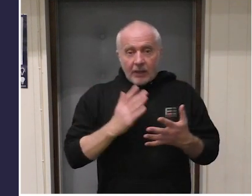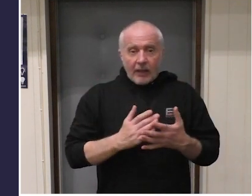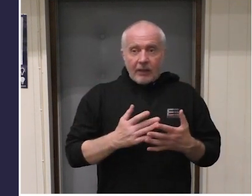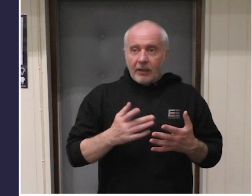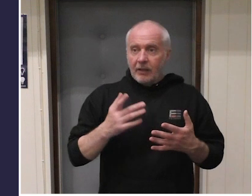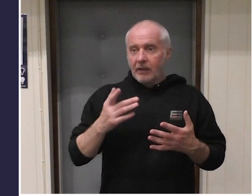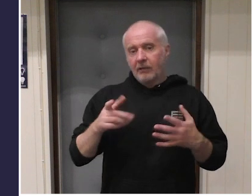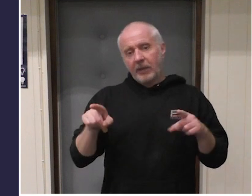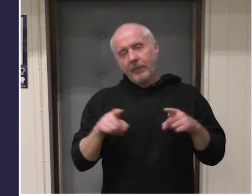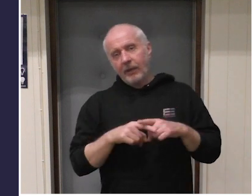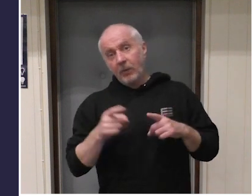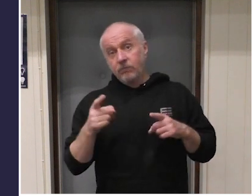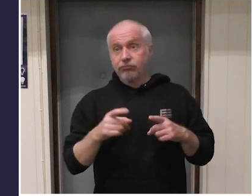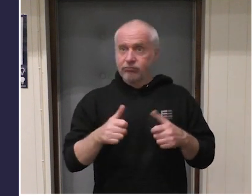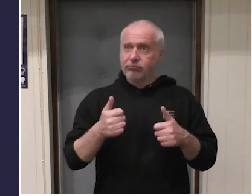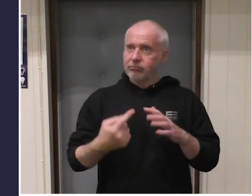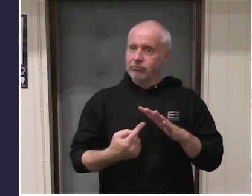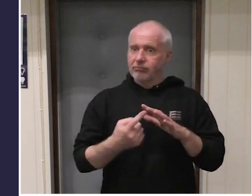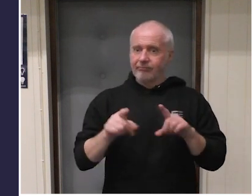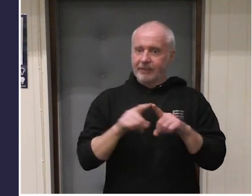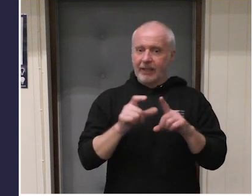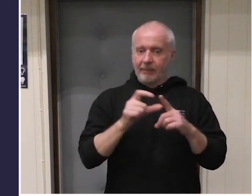next Darwin and so forth.